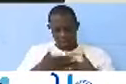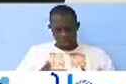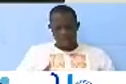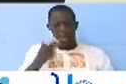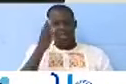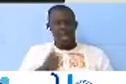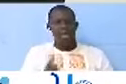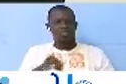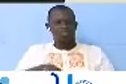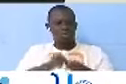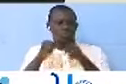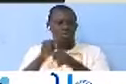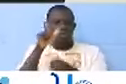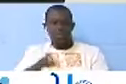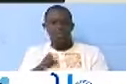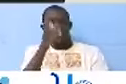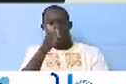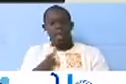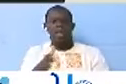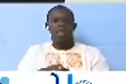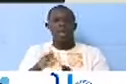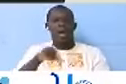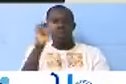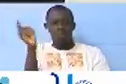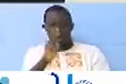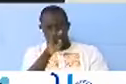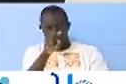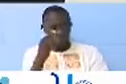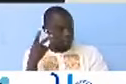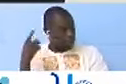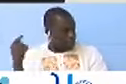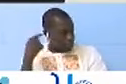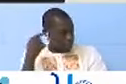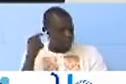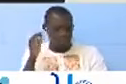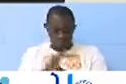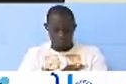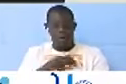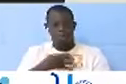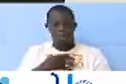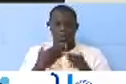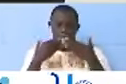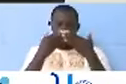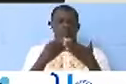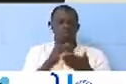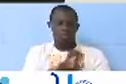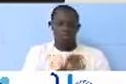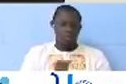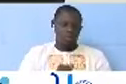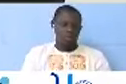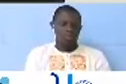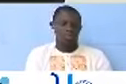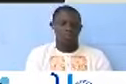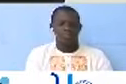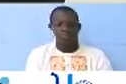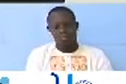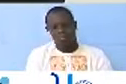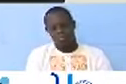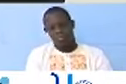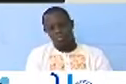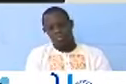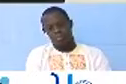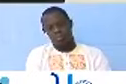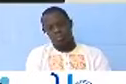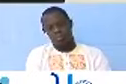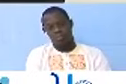ebe jang tumalamen ebe jang NIA do kula la muiti and dumbelefla kakacha kula meni alongo hadamari nyanti tingyan keta NIA